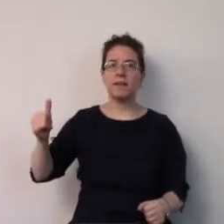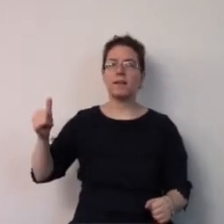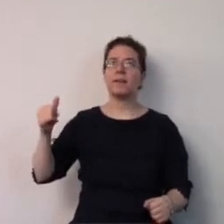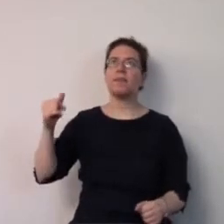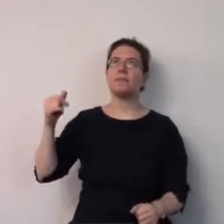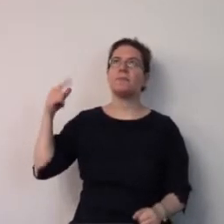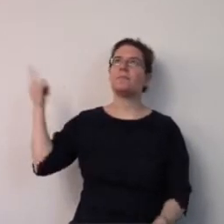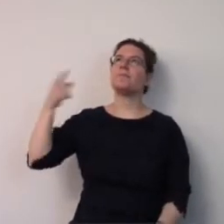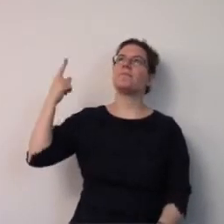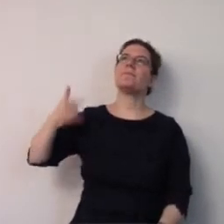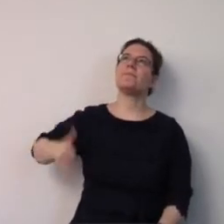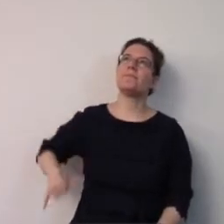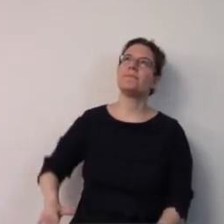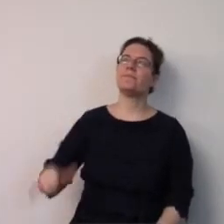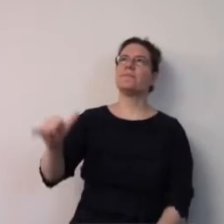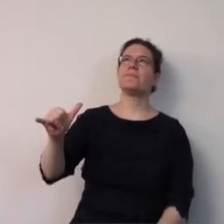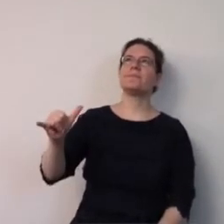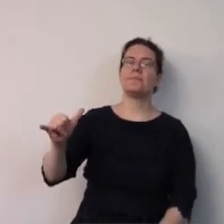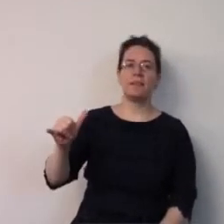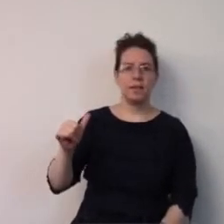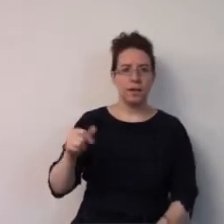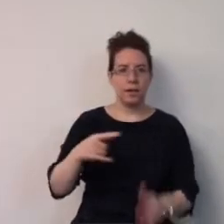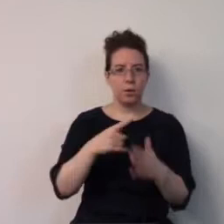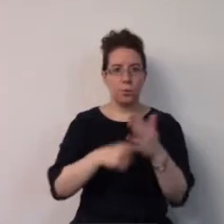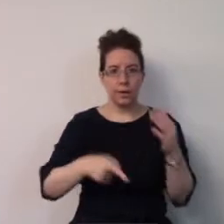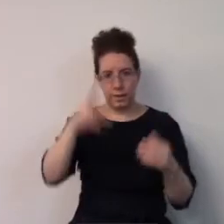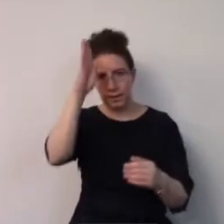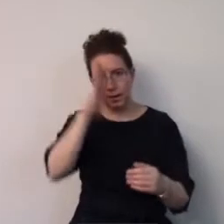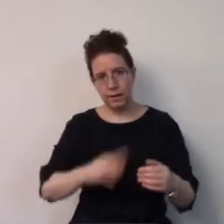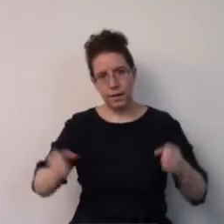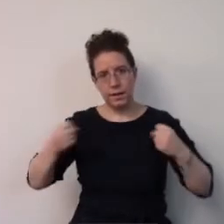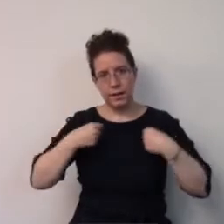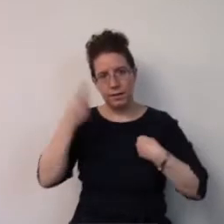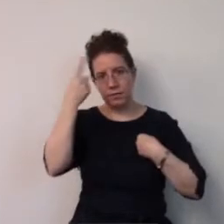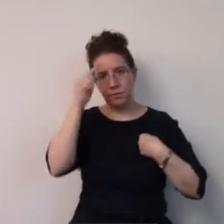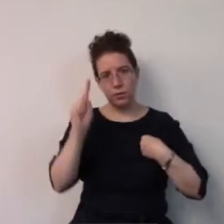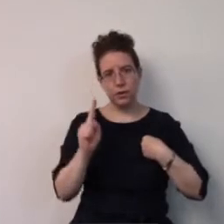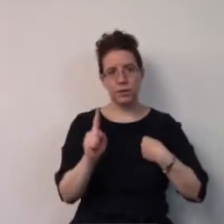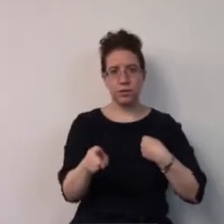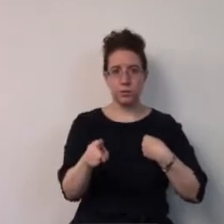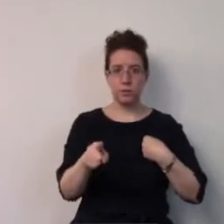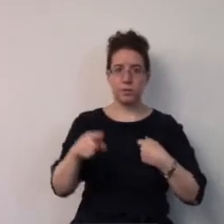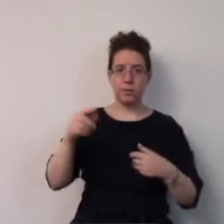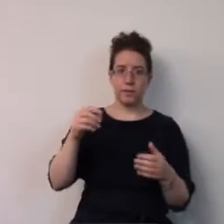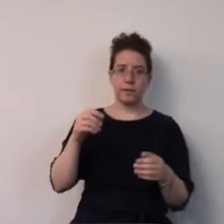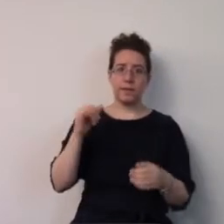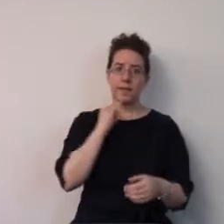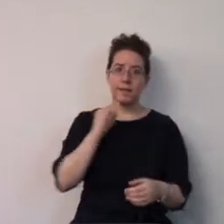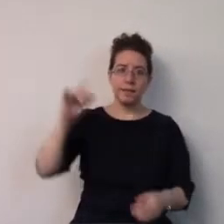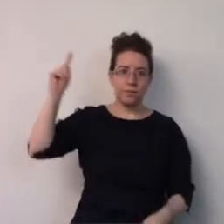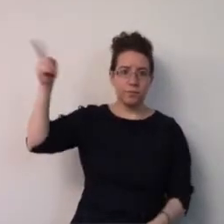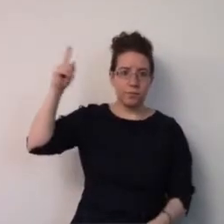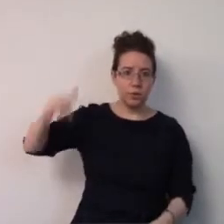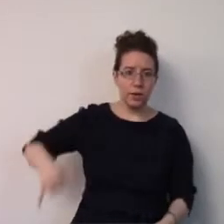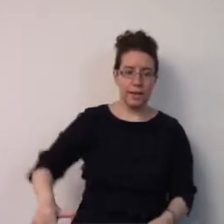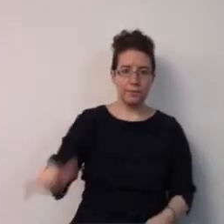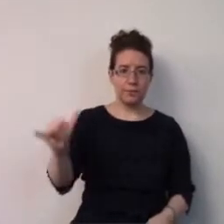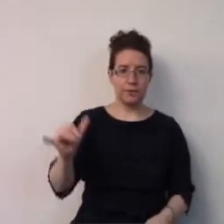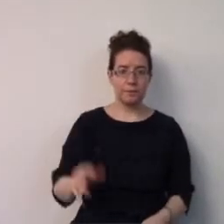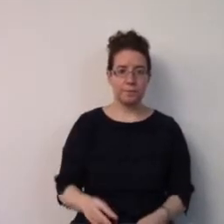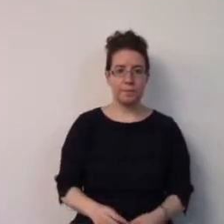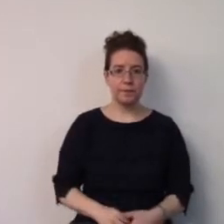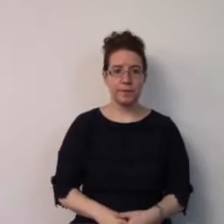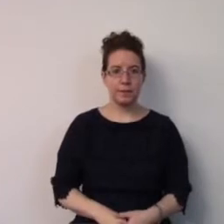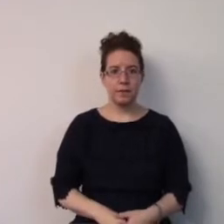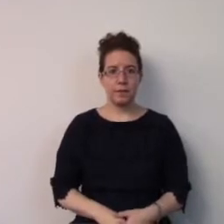and now, it isn't going to matter. We drove by somebody's nice home the other day, and their garage was